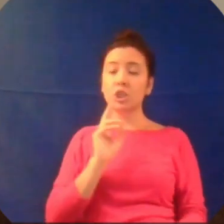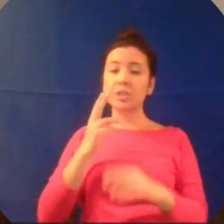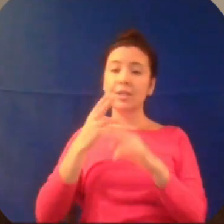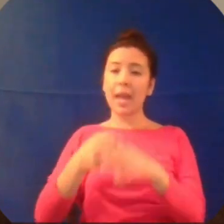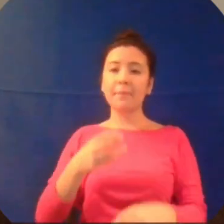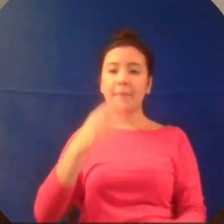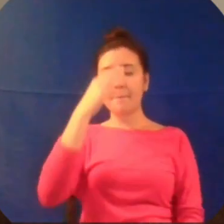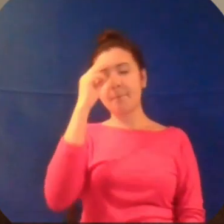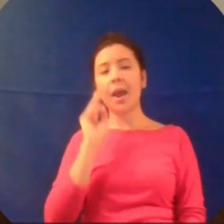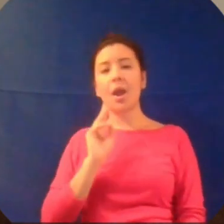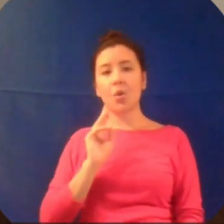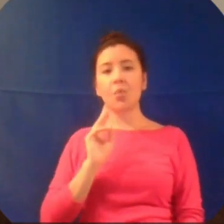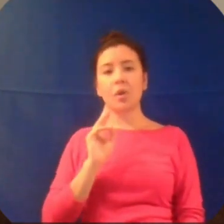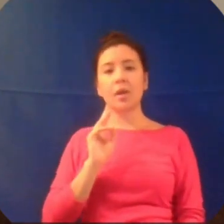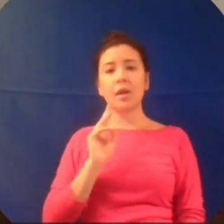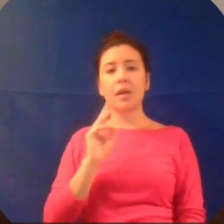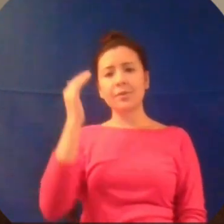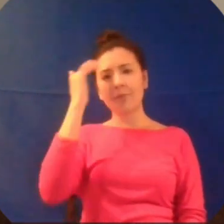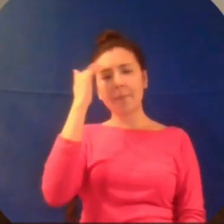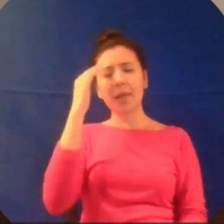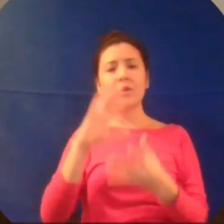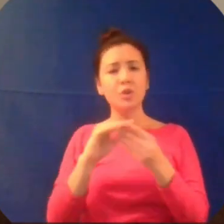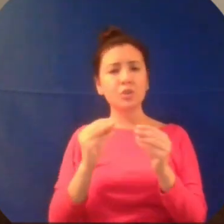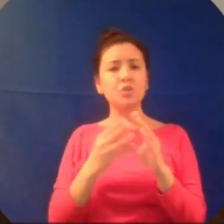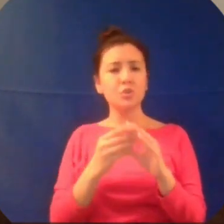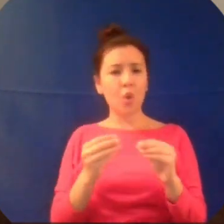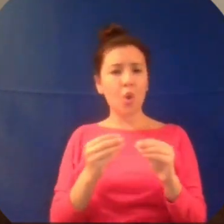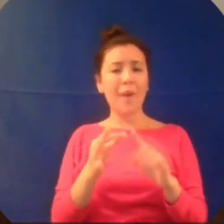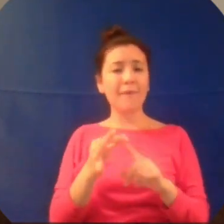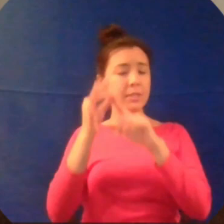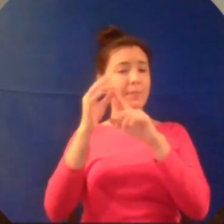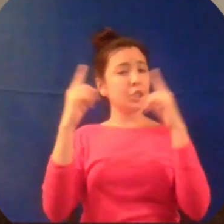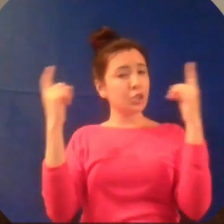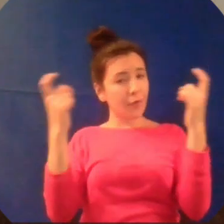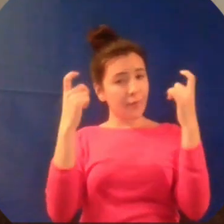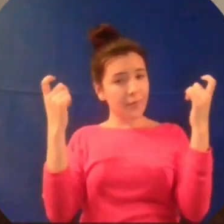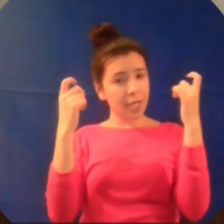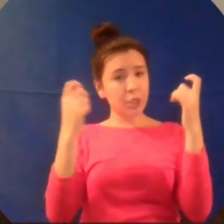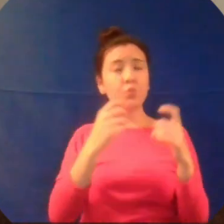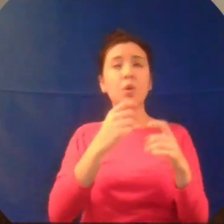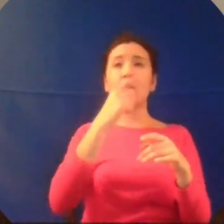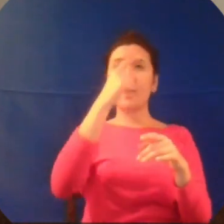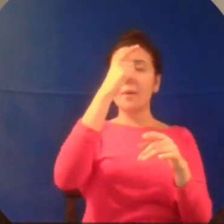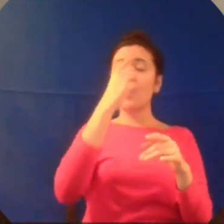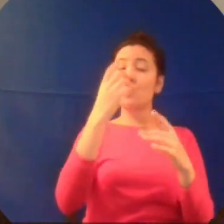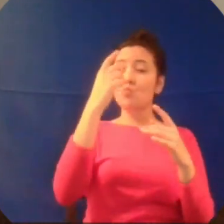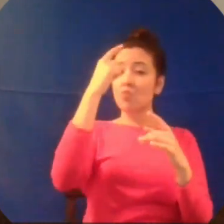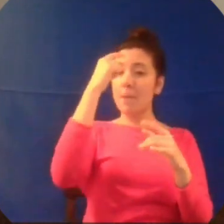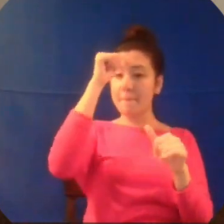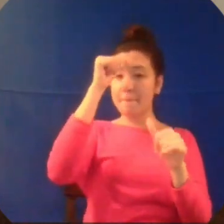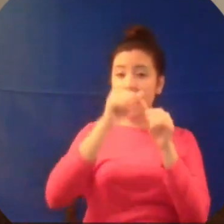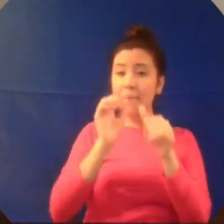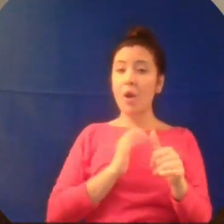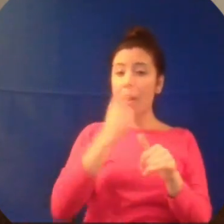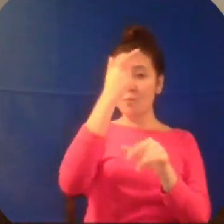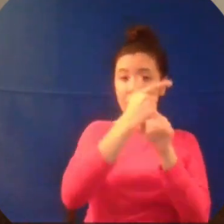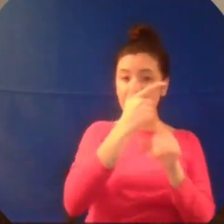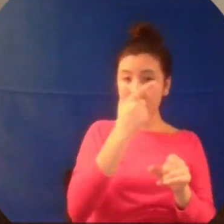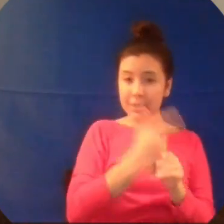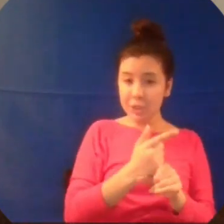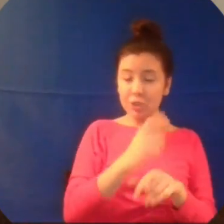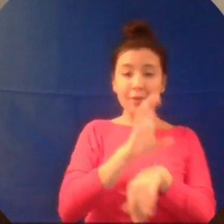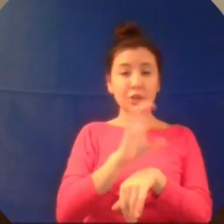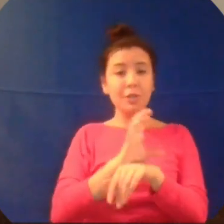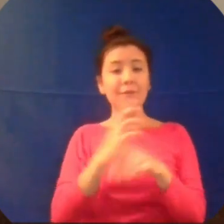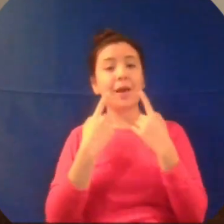familiar story. We talk about it all the time. We have special feasts for the Annunciation. We remember our brothers and sisters from our Church of the Annunciation